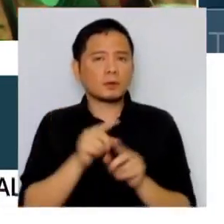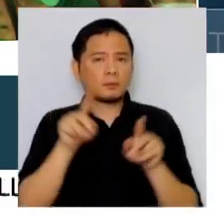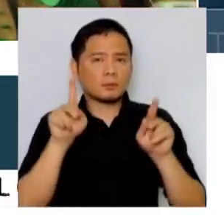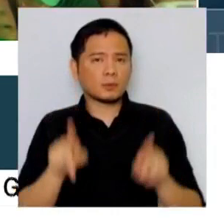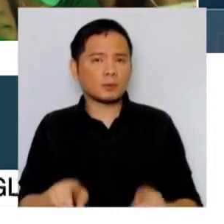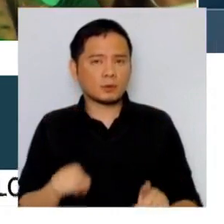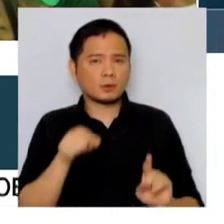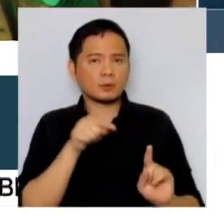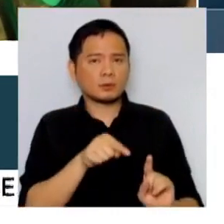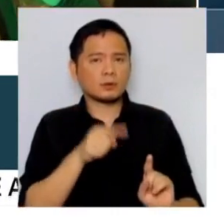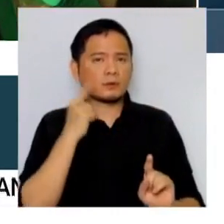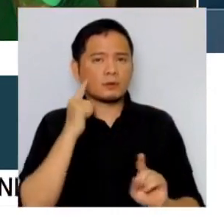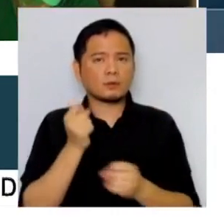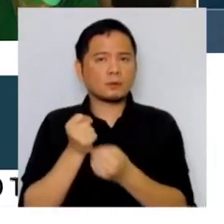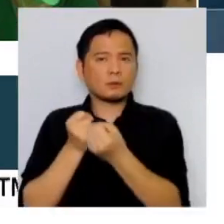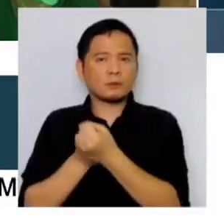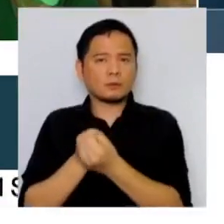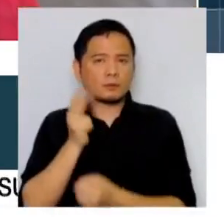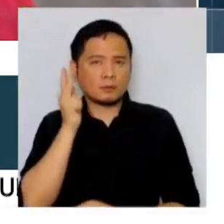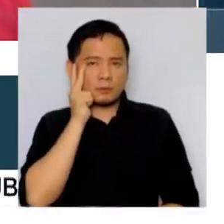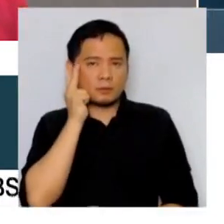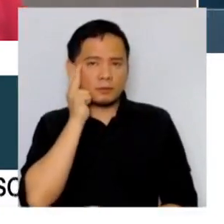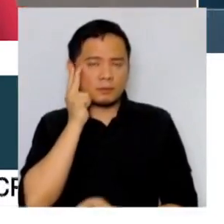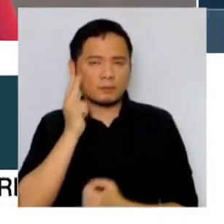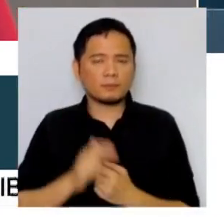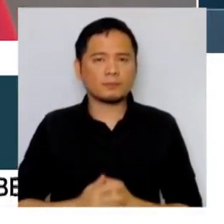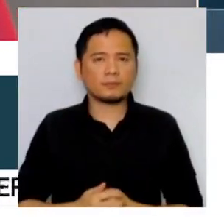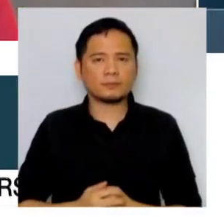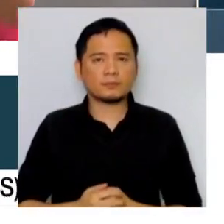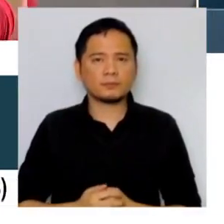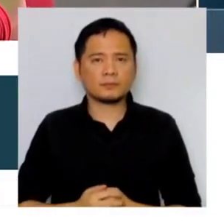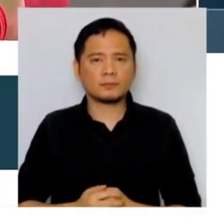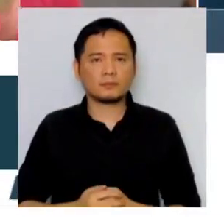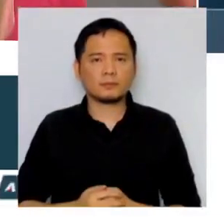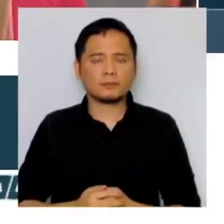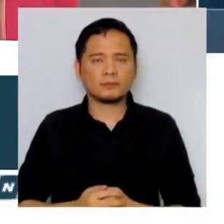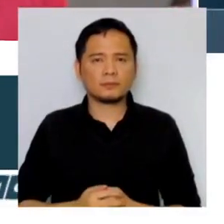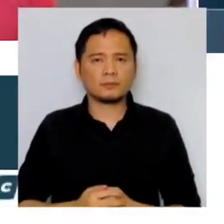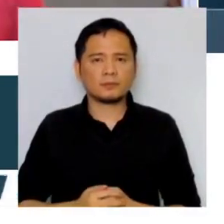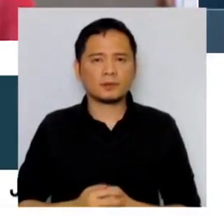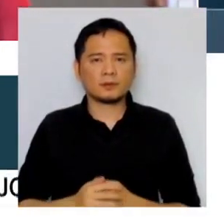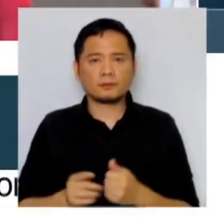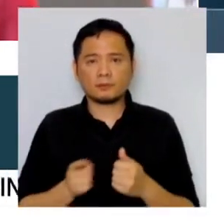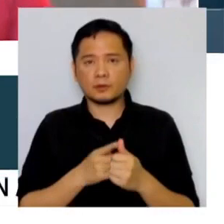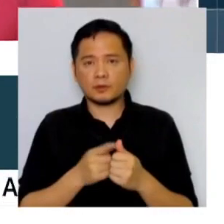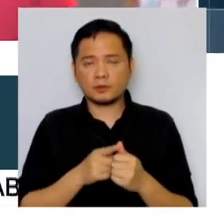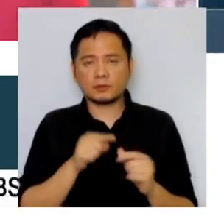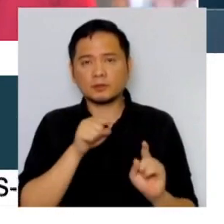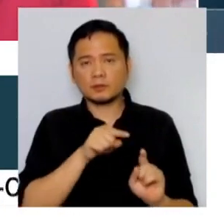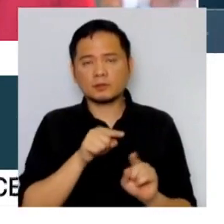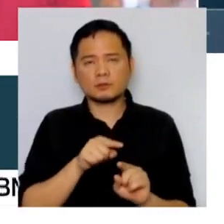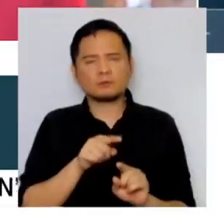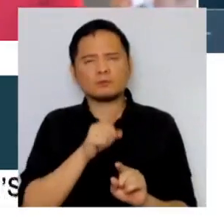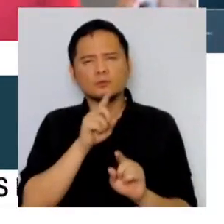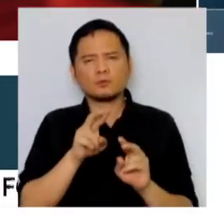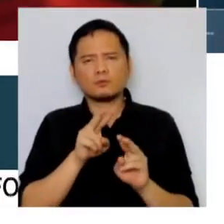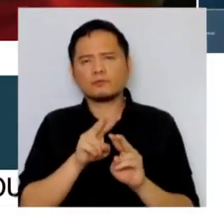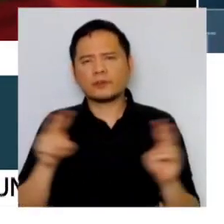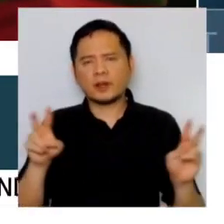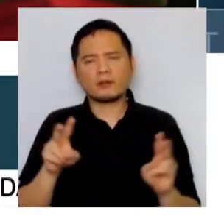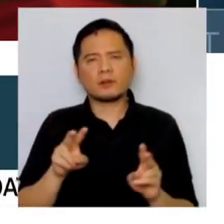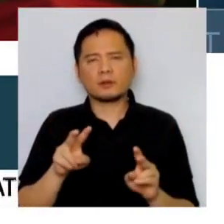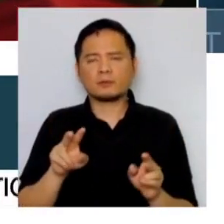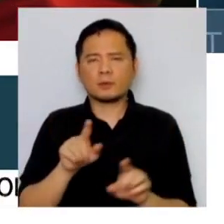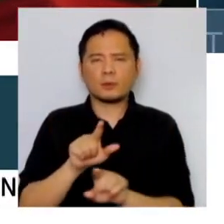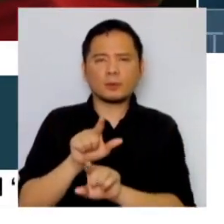to endorse the president. First, I feel that loyalty and friendship is very important between two